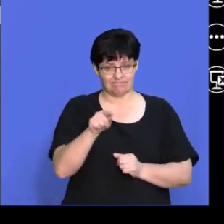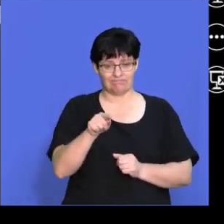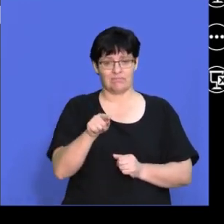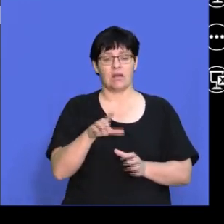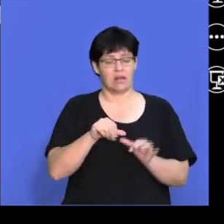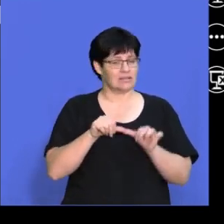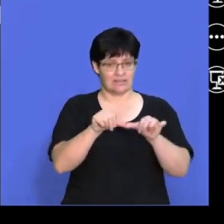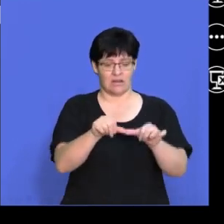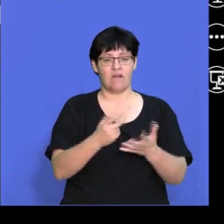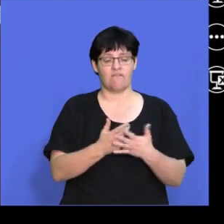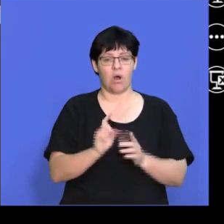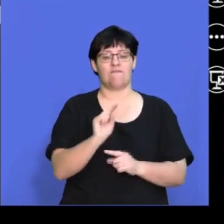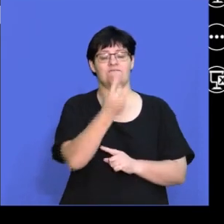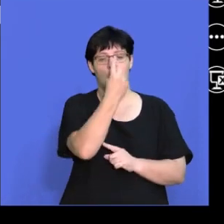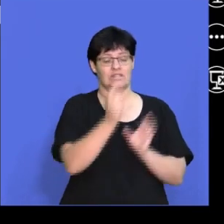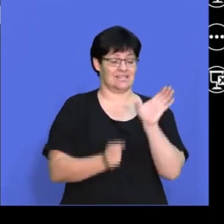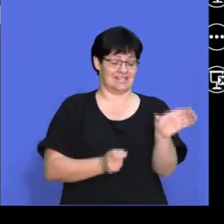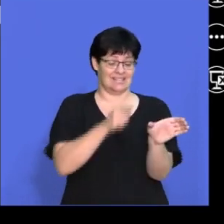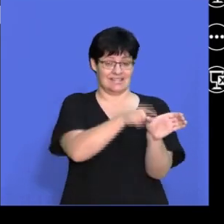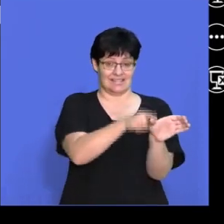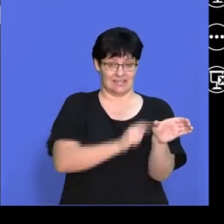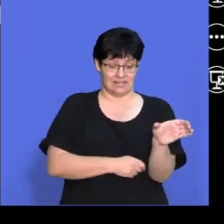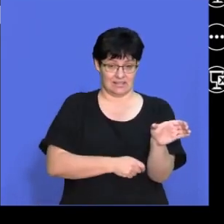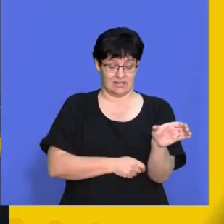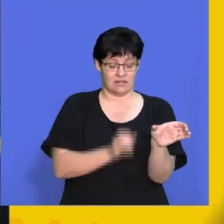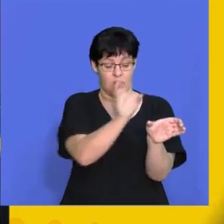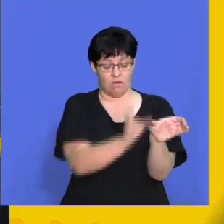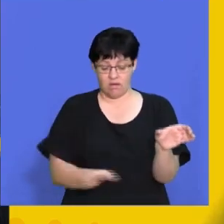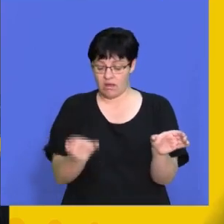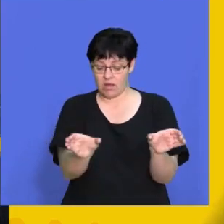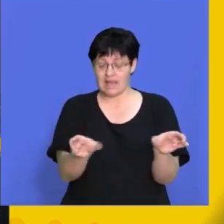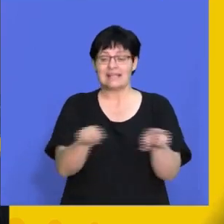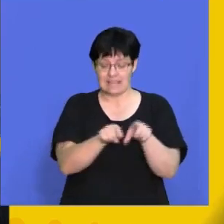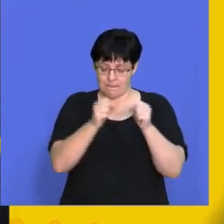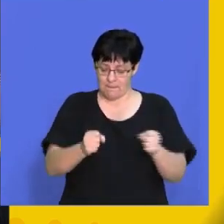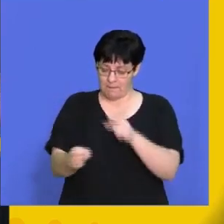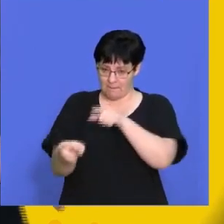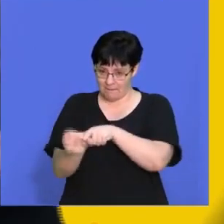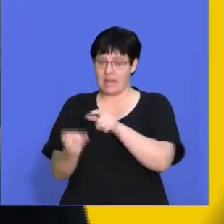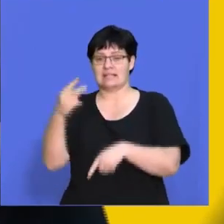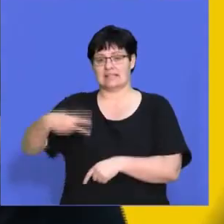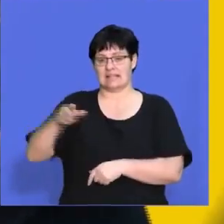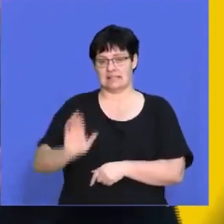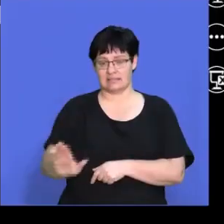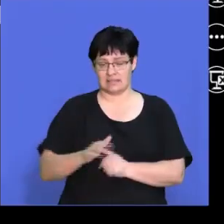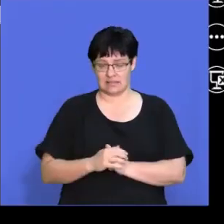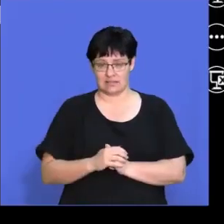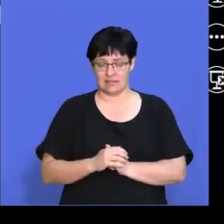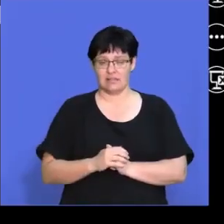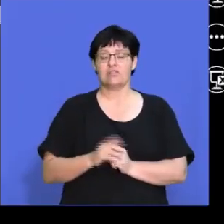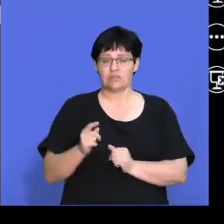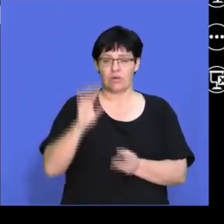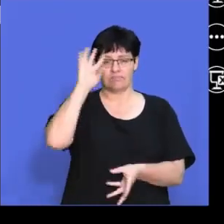the sum to infinity of our first geometric series. We're now going to do the same thing with the second geometric series. So